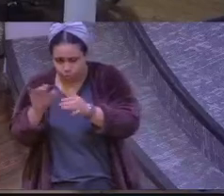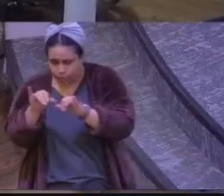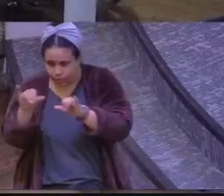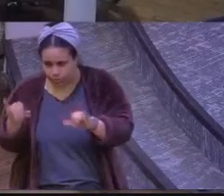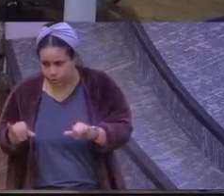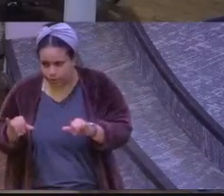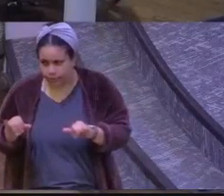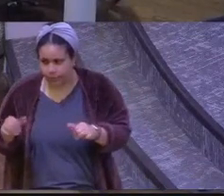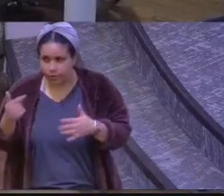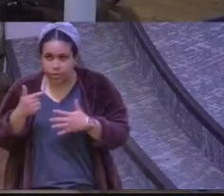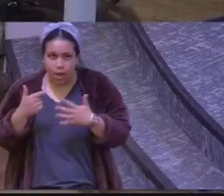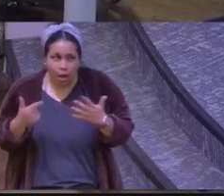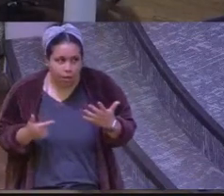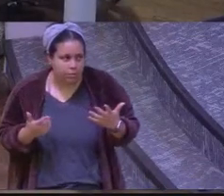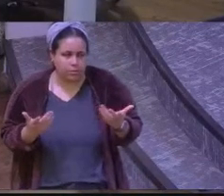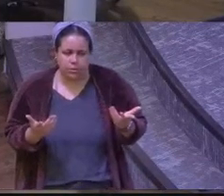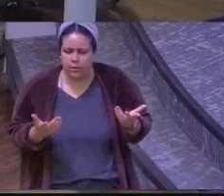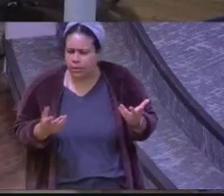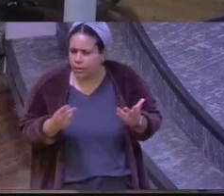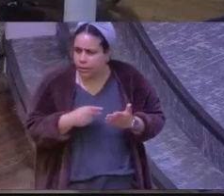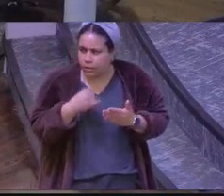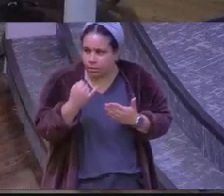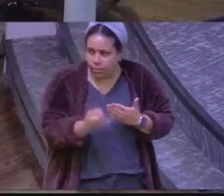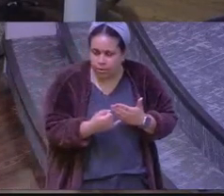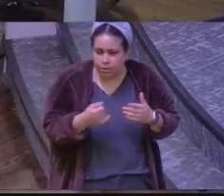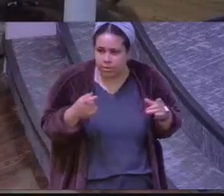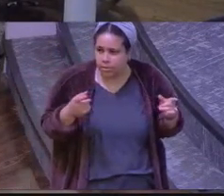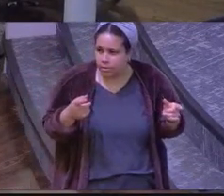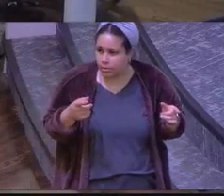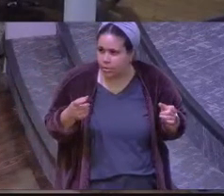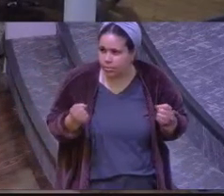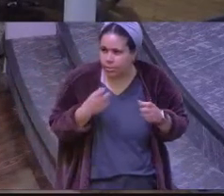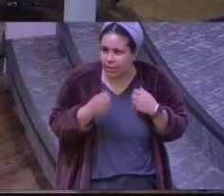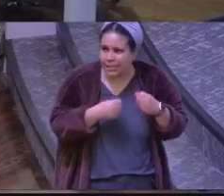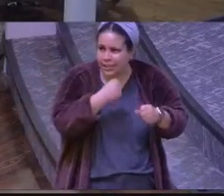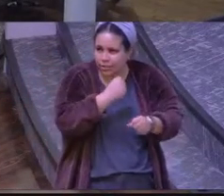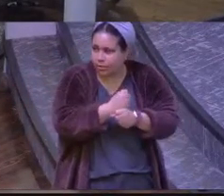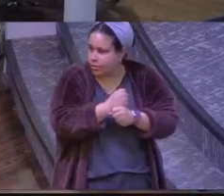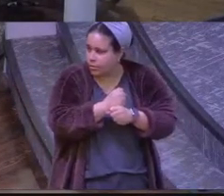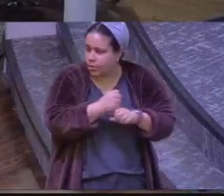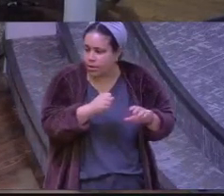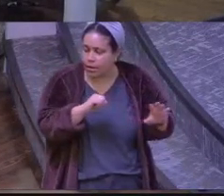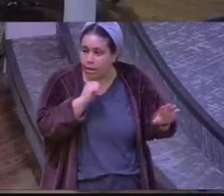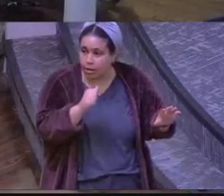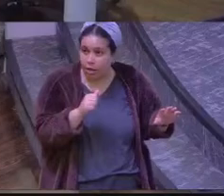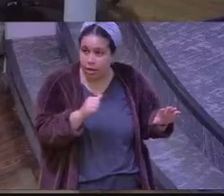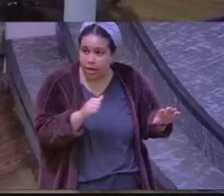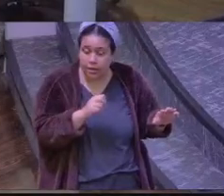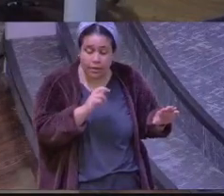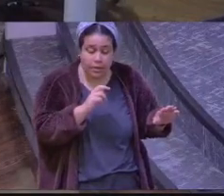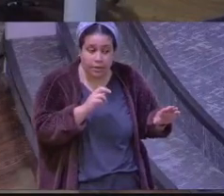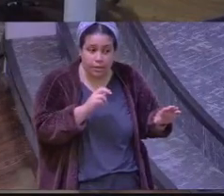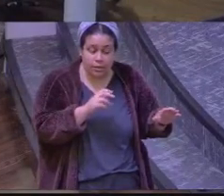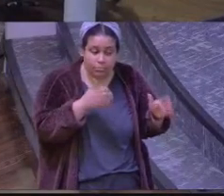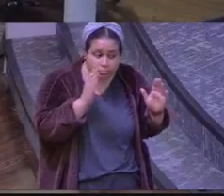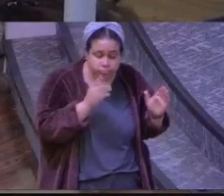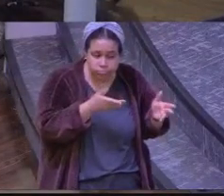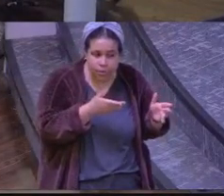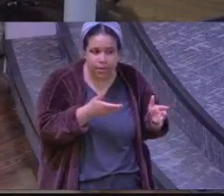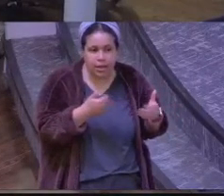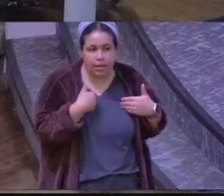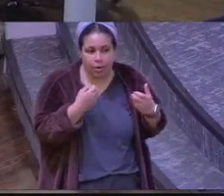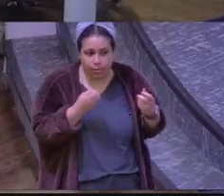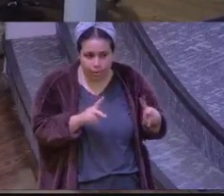tons of projects, and again, many things for many years that have not been attended to, that this will give us the opportunity